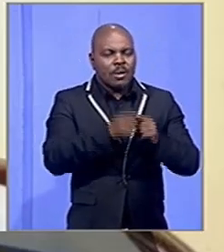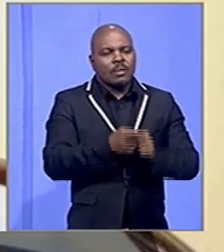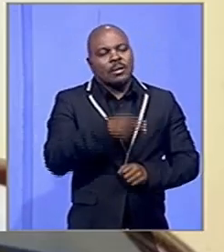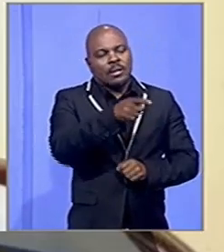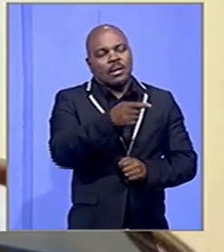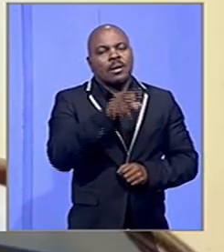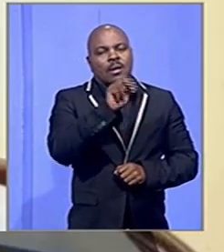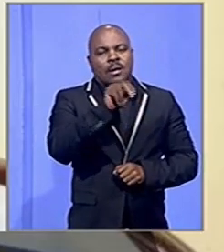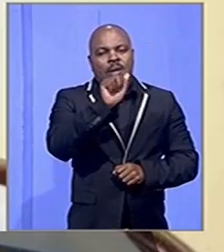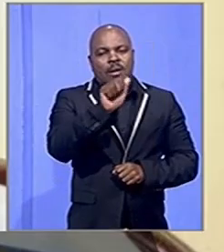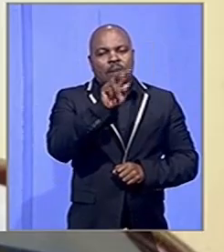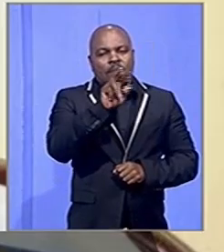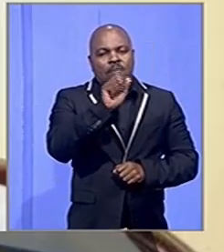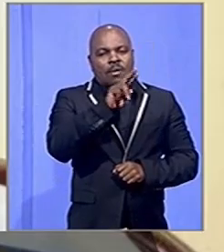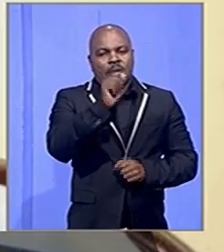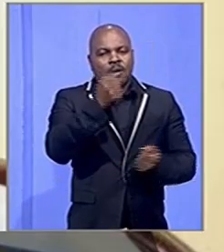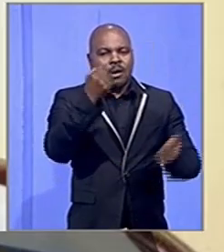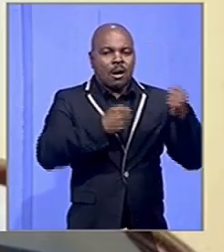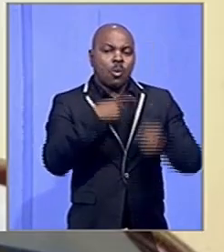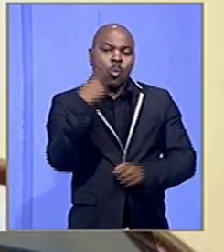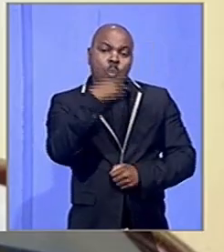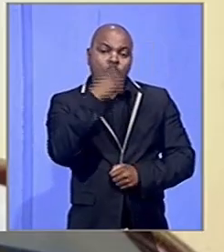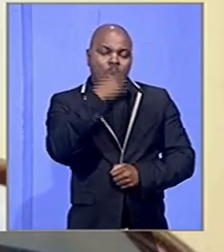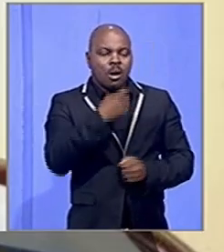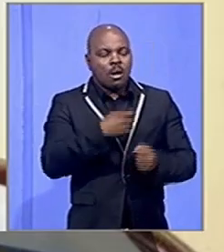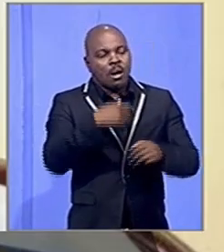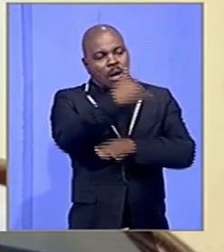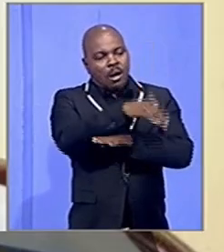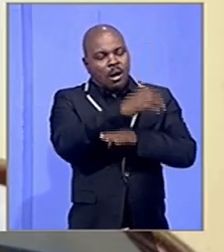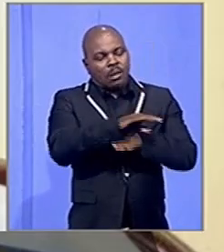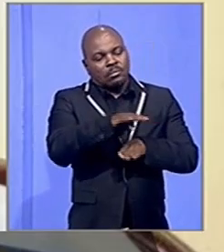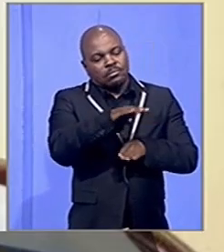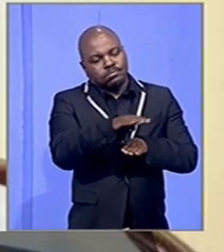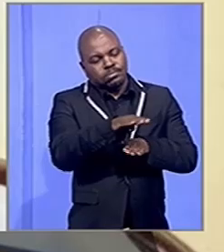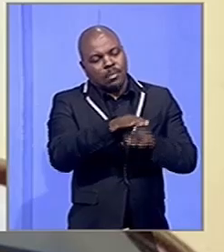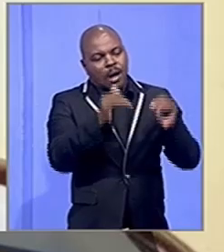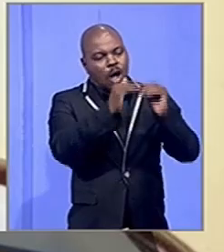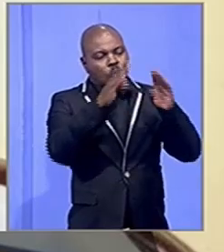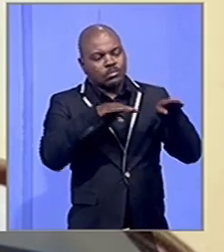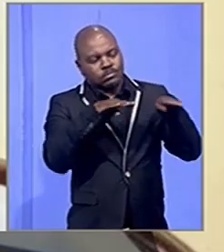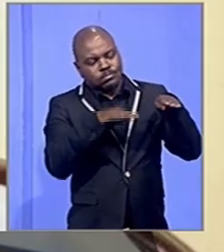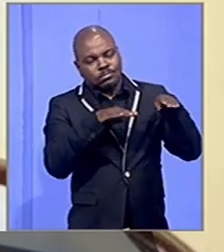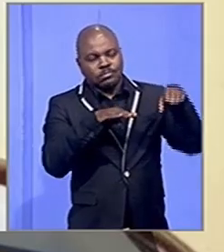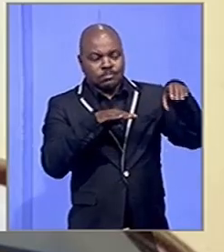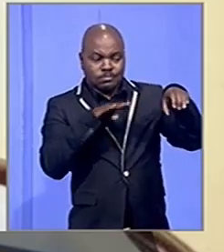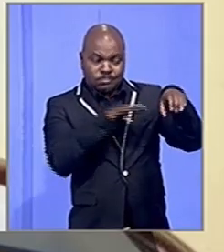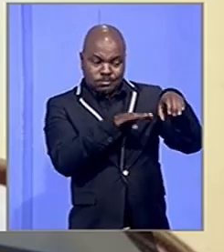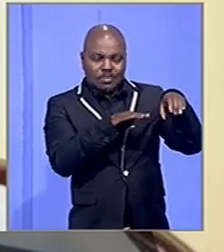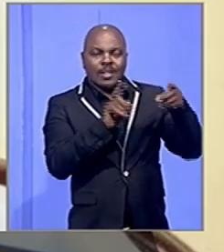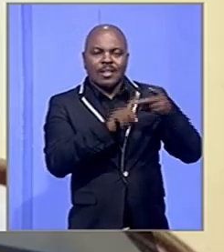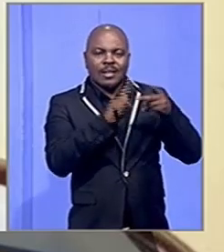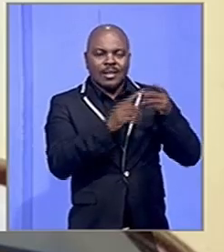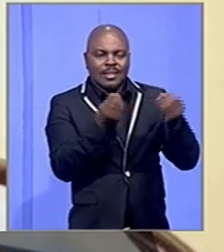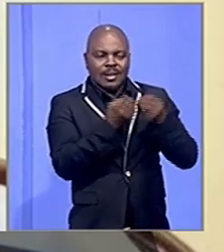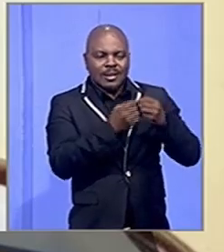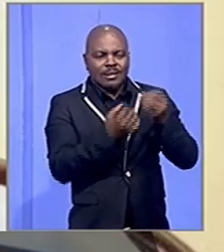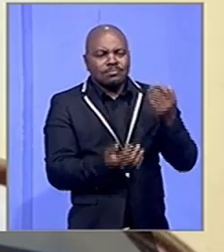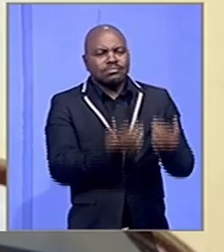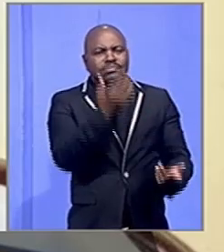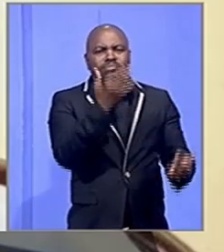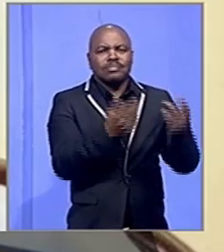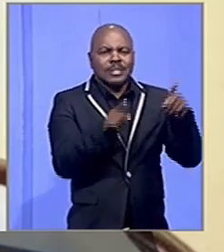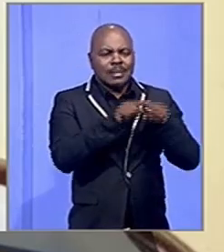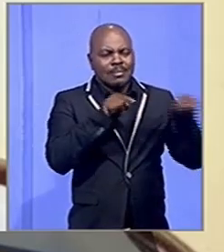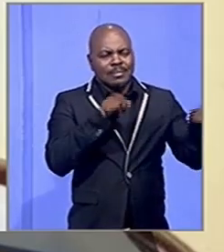sa Nissan Navara seo se bego se emišitšwe ka ntle kgauswi le ntlo le dithuto tše dingwe ka gare ga ntlo di tuka ka